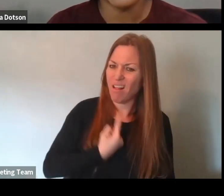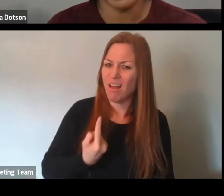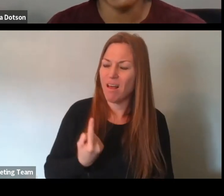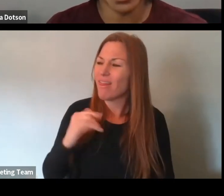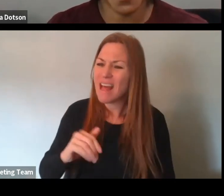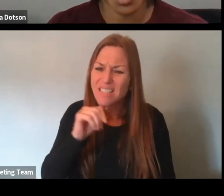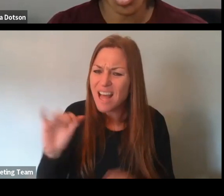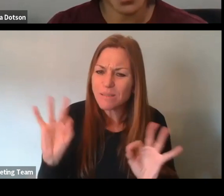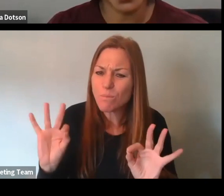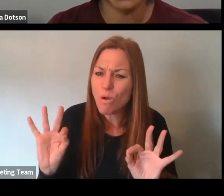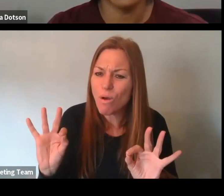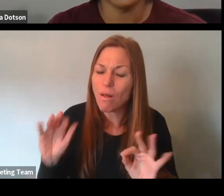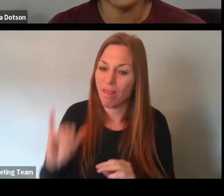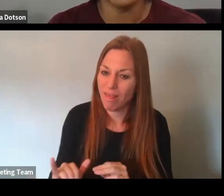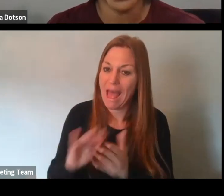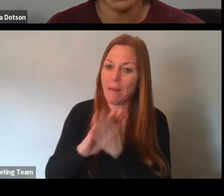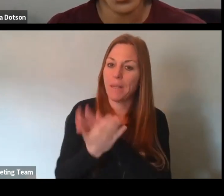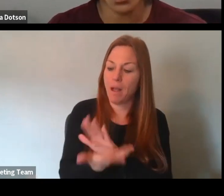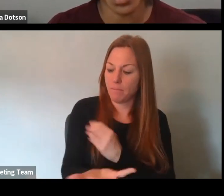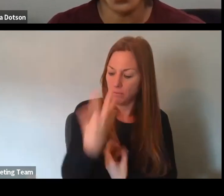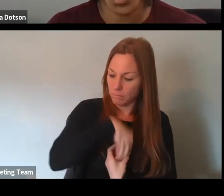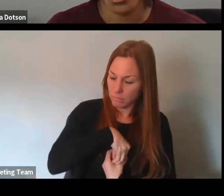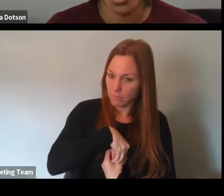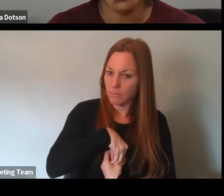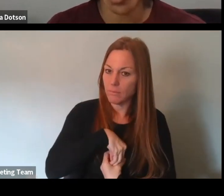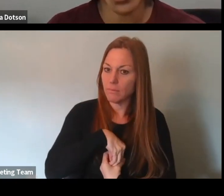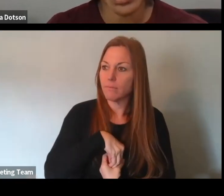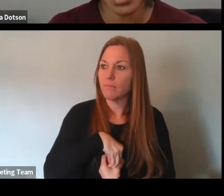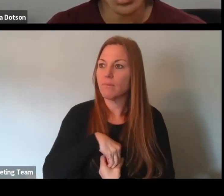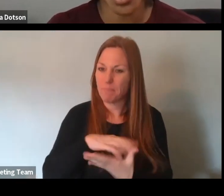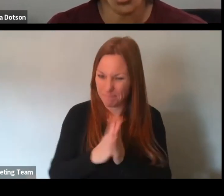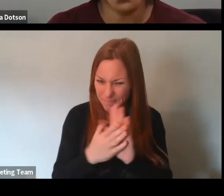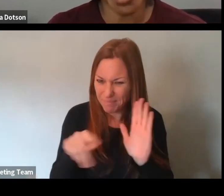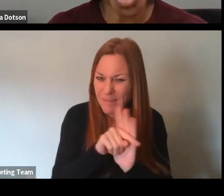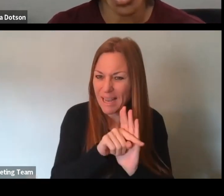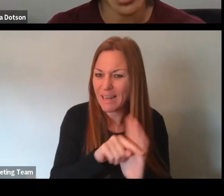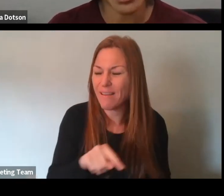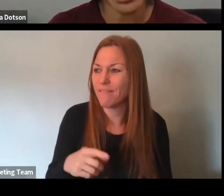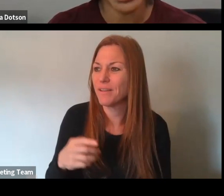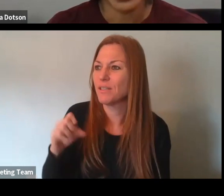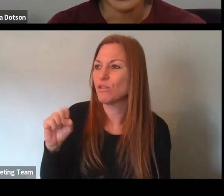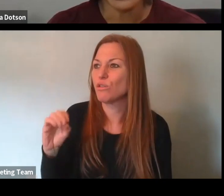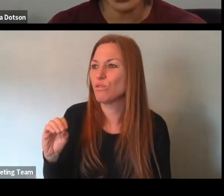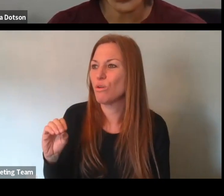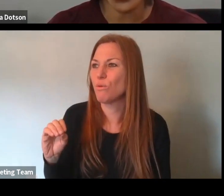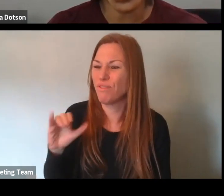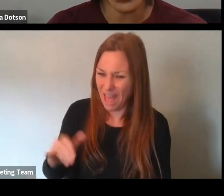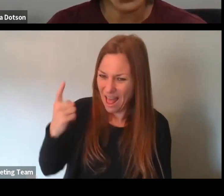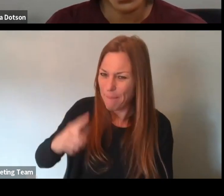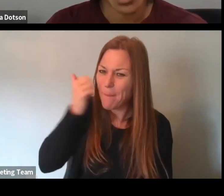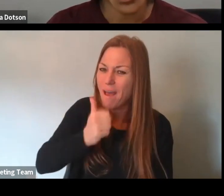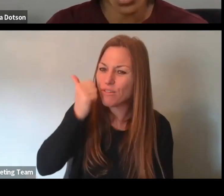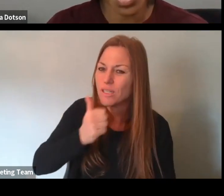it's not just things like not being given a job or having someone, verbally attack you for